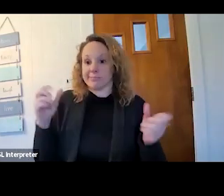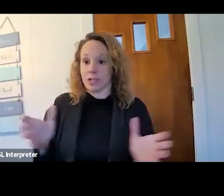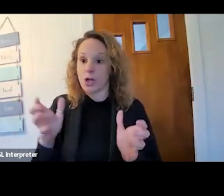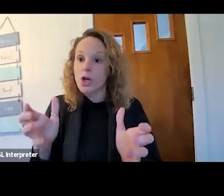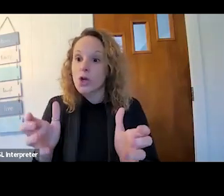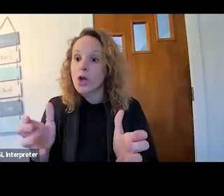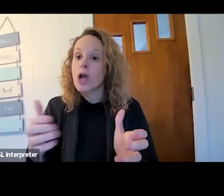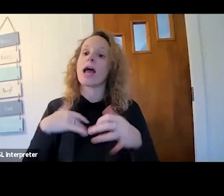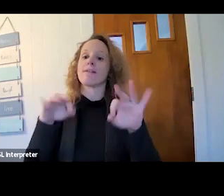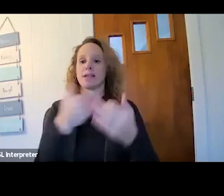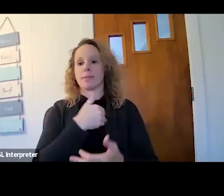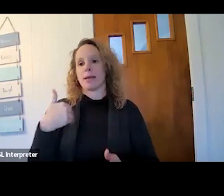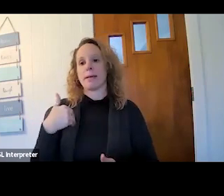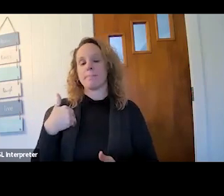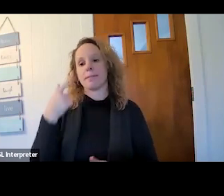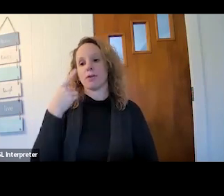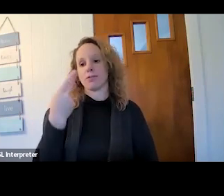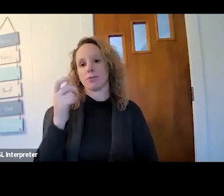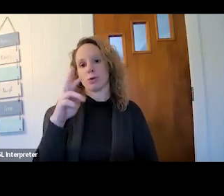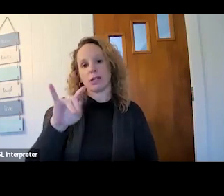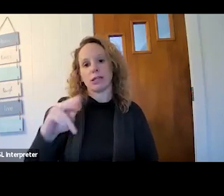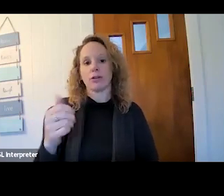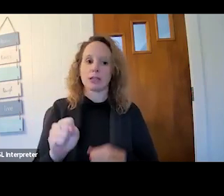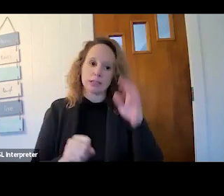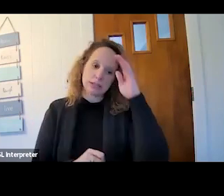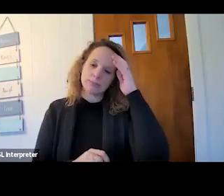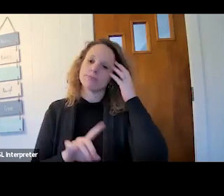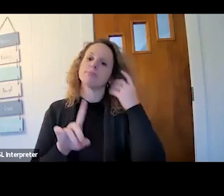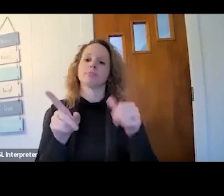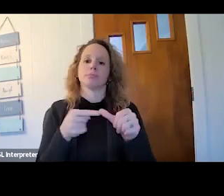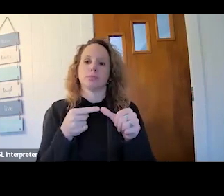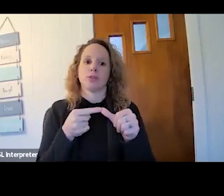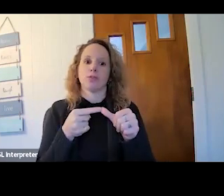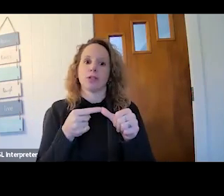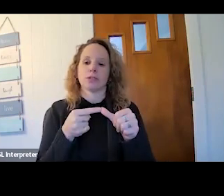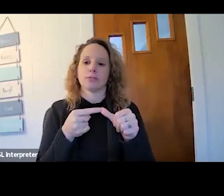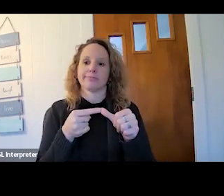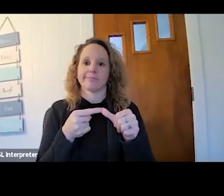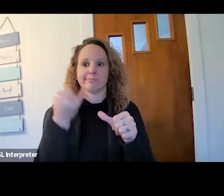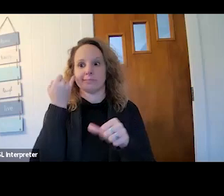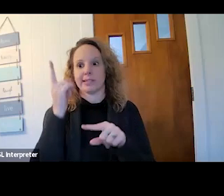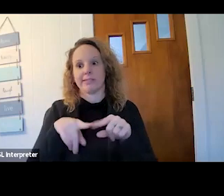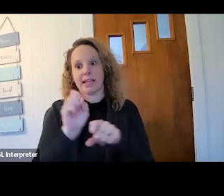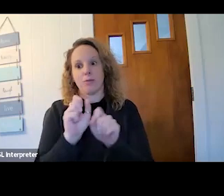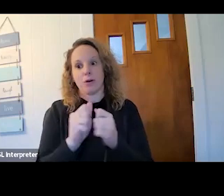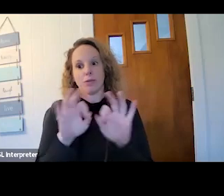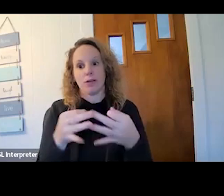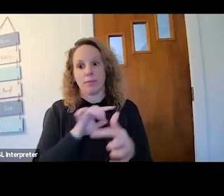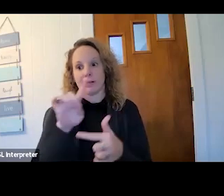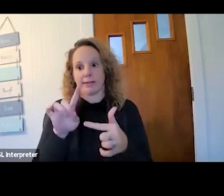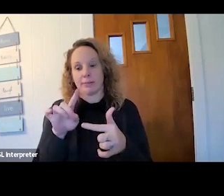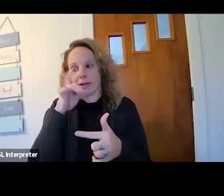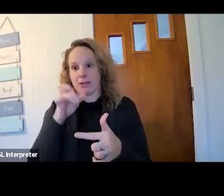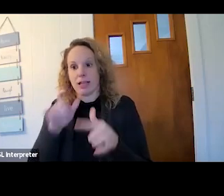to bring family members to status hearings. This is step one. You can't work with a family who is not present before the